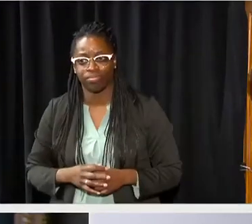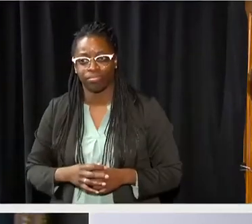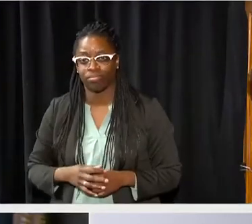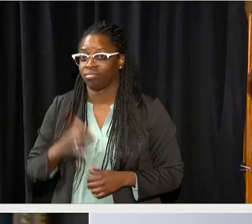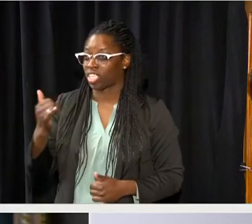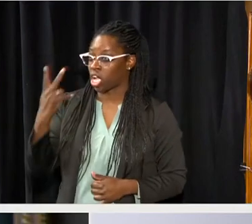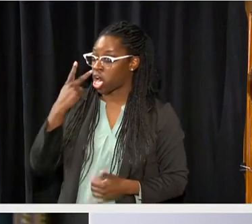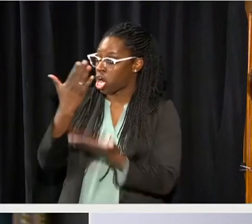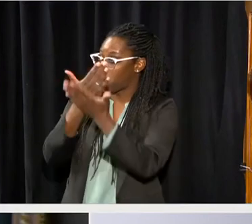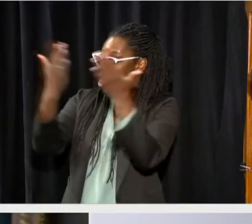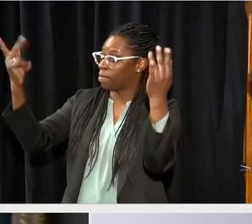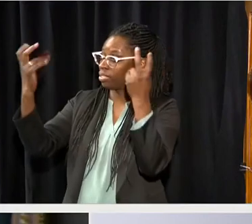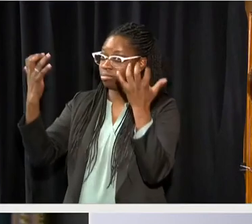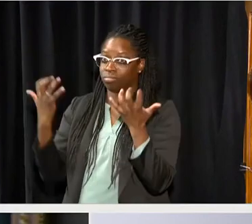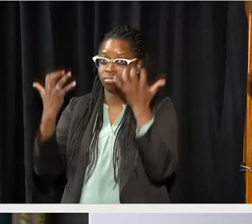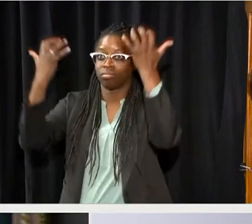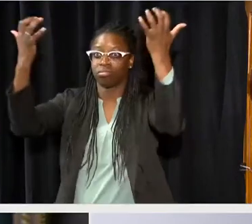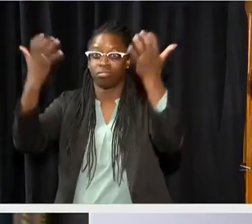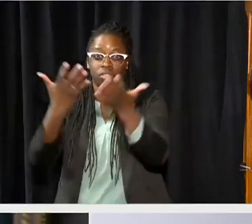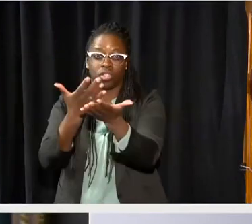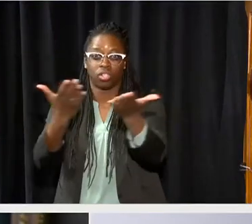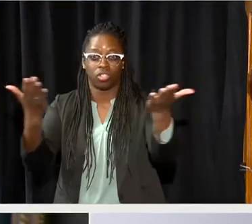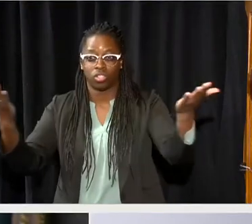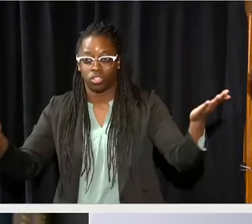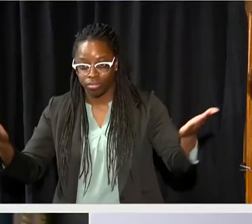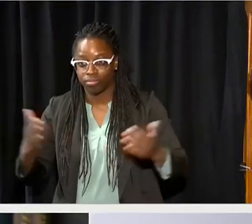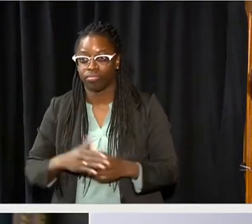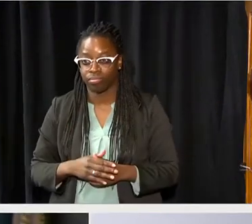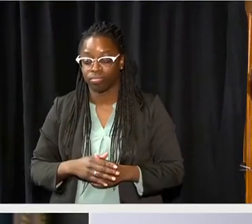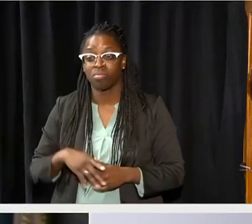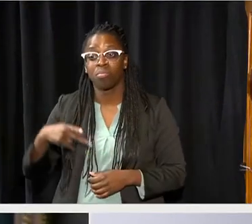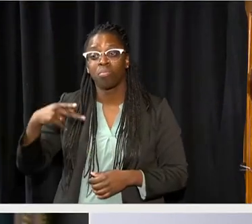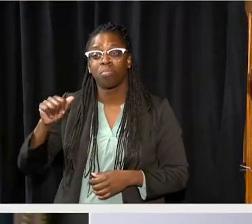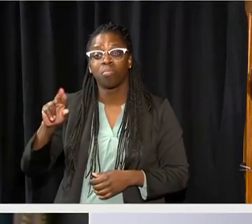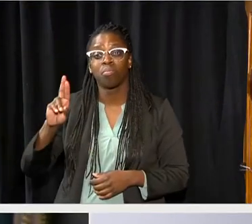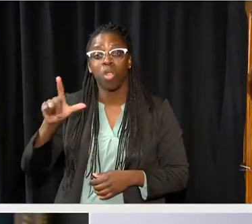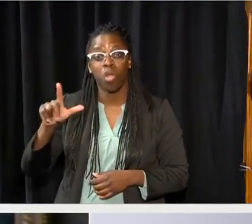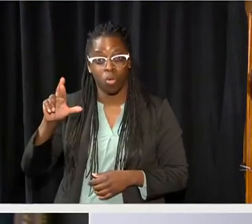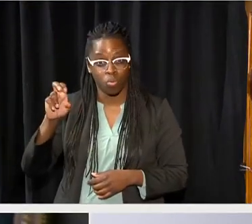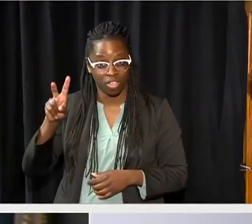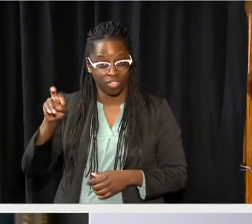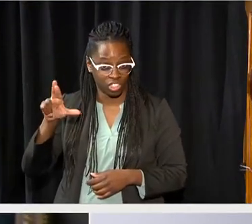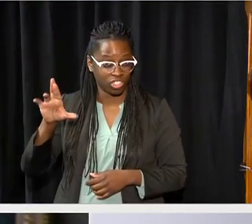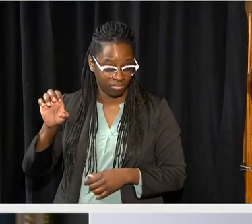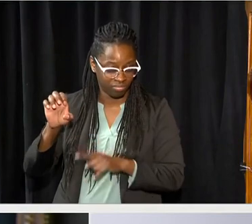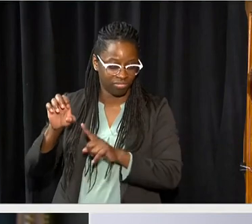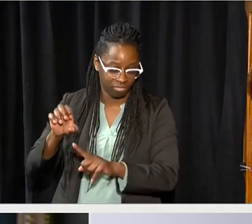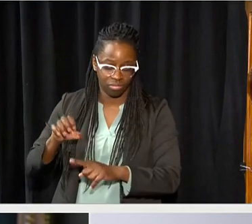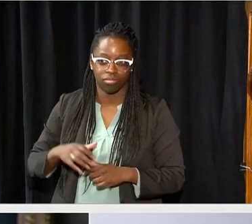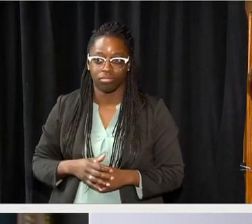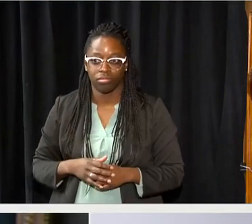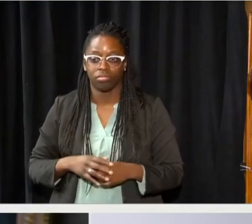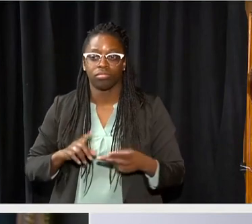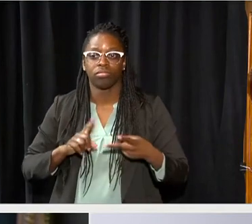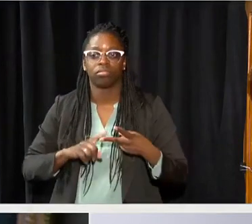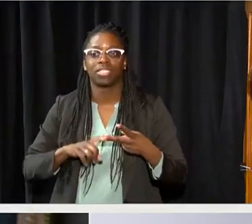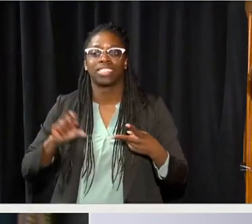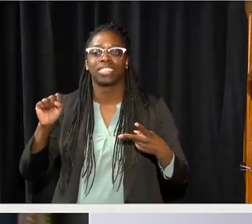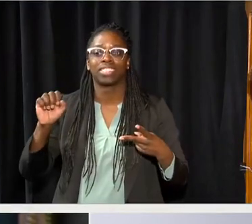around you. Paul Revere and Sam Adams laid the cornerstone of this very